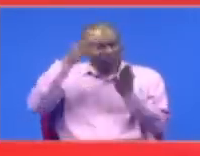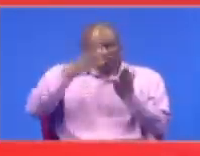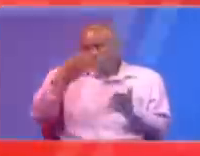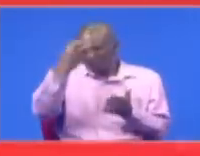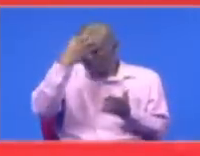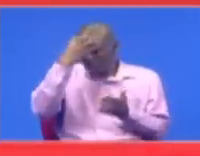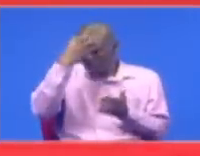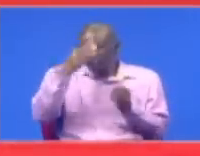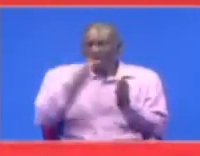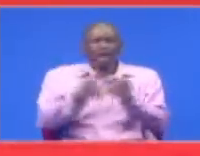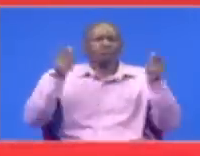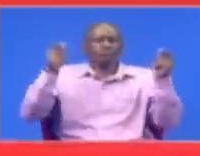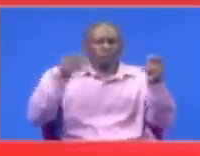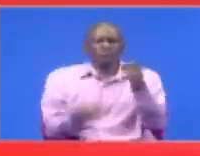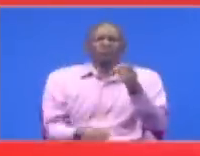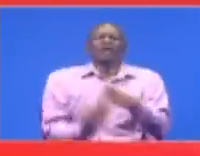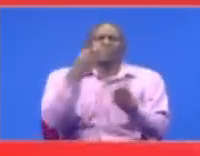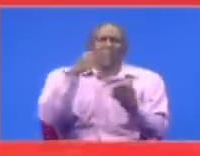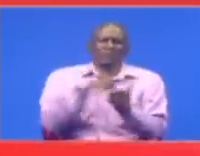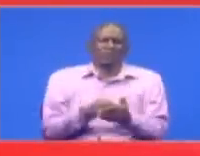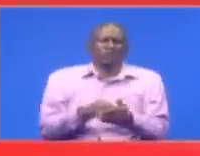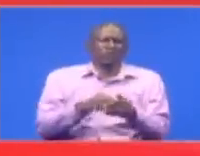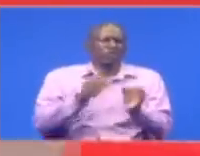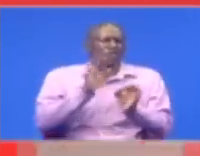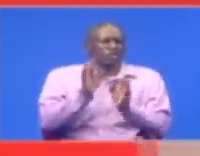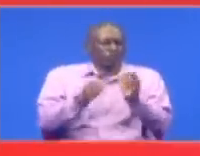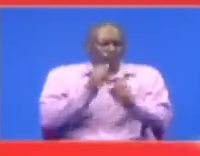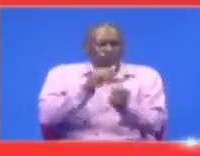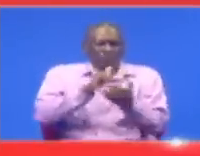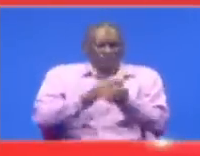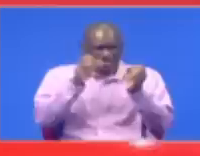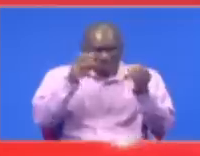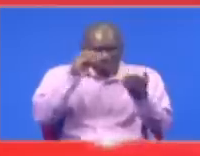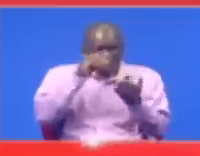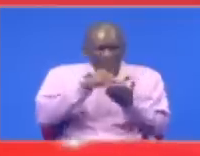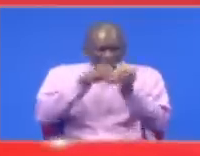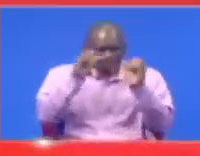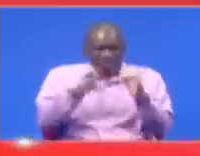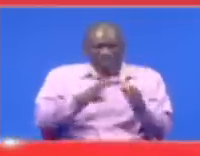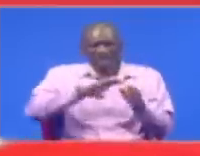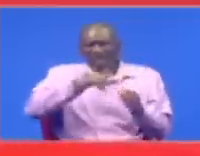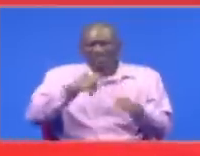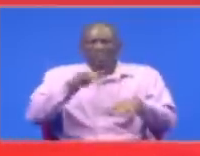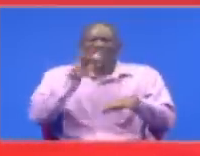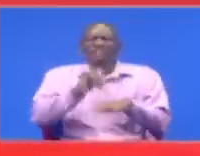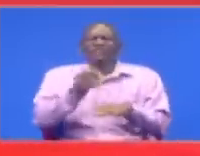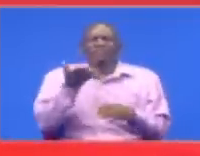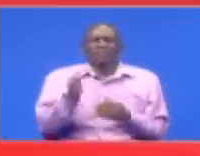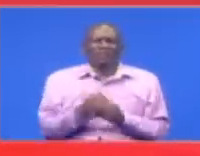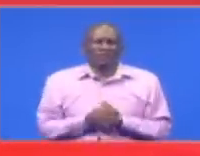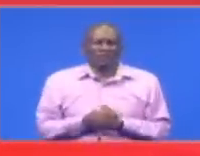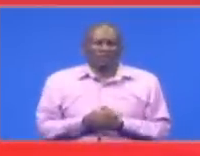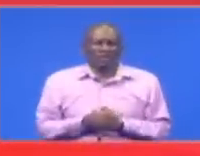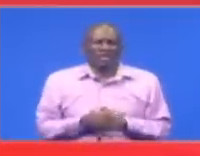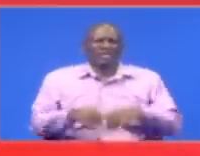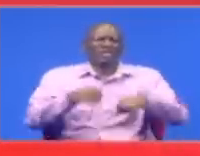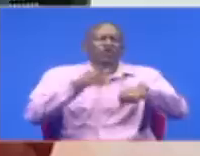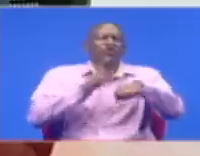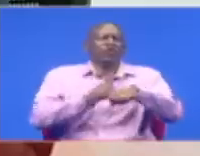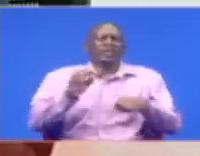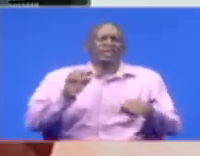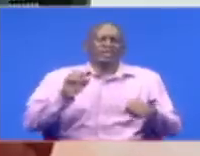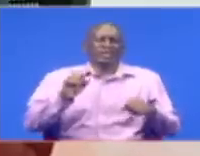campus. You do not do that, then again another circular effect. And when